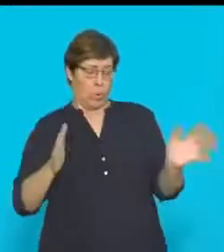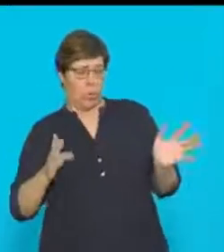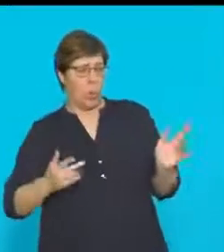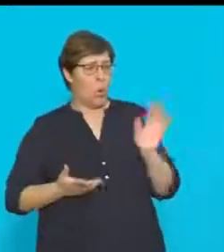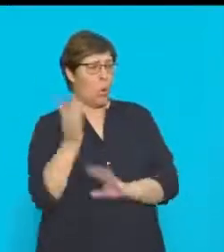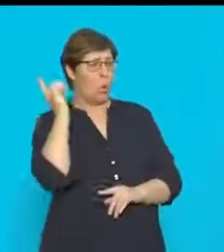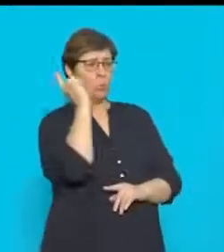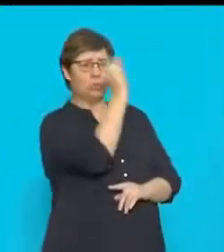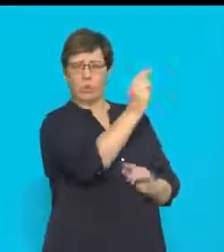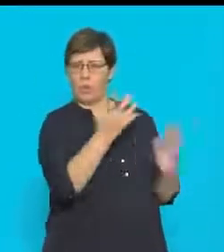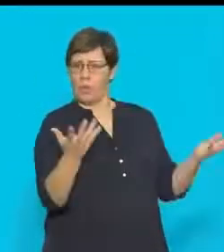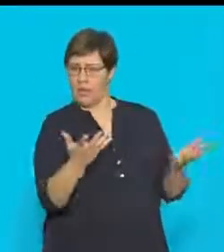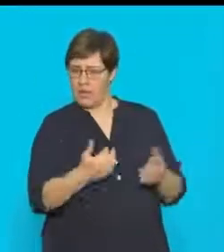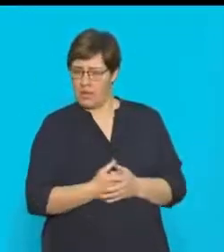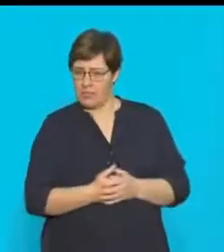blowing?